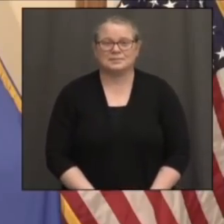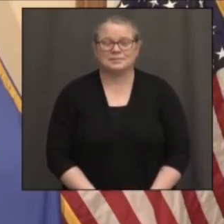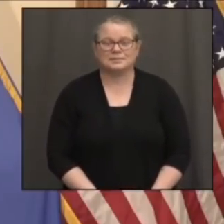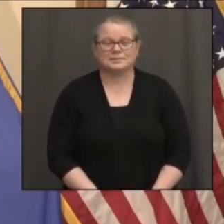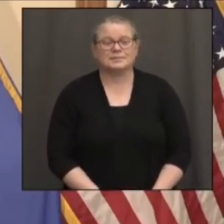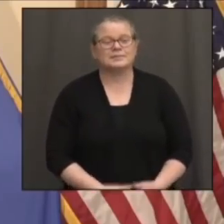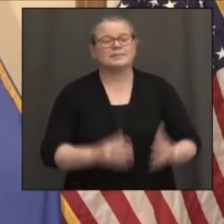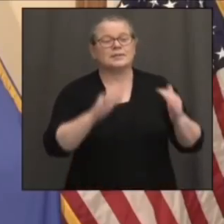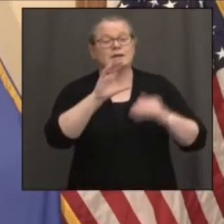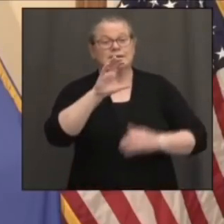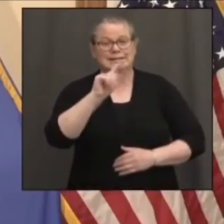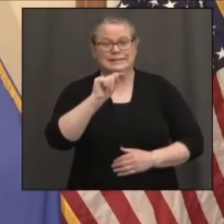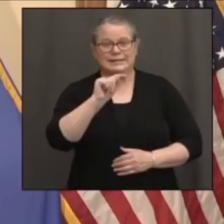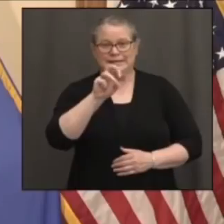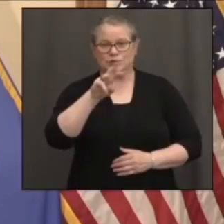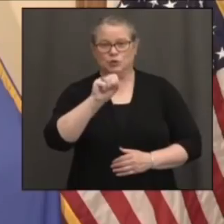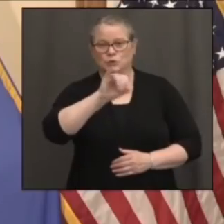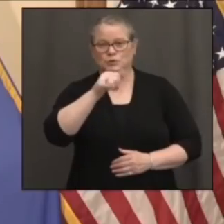CT News Junkie.